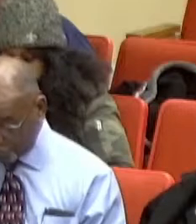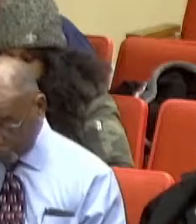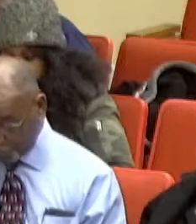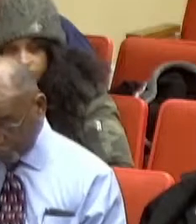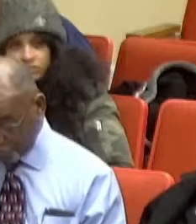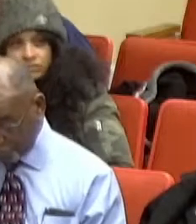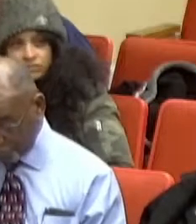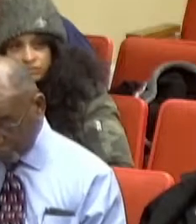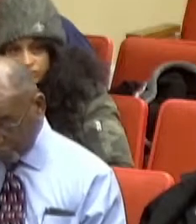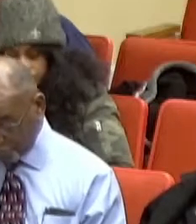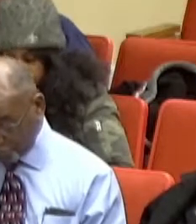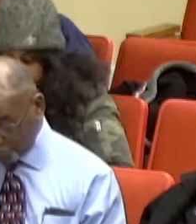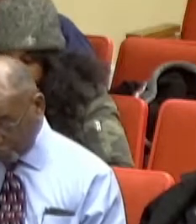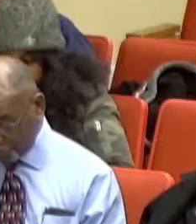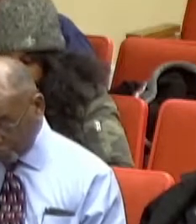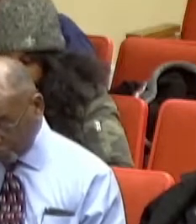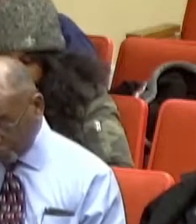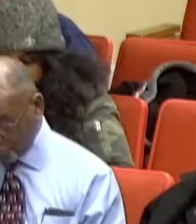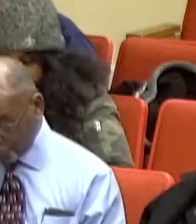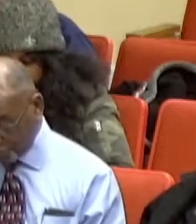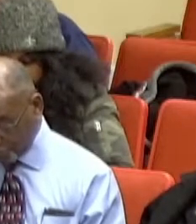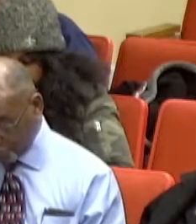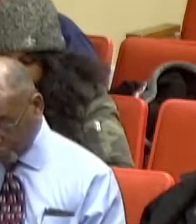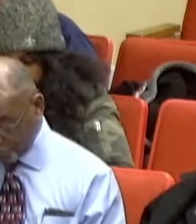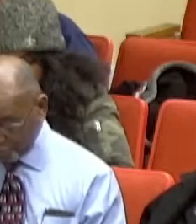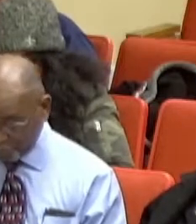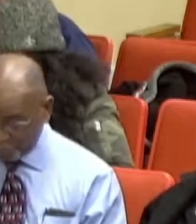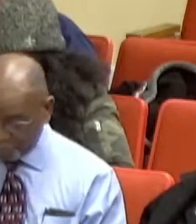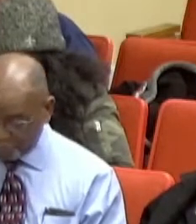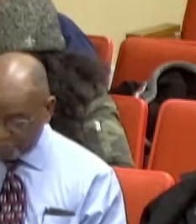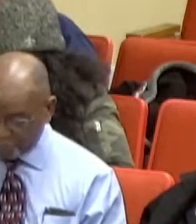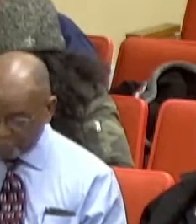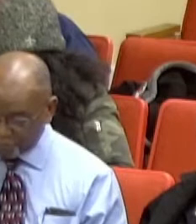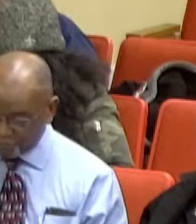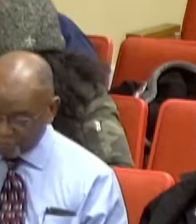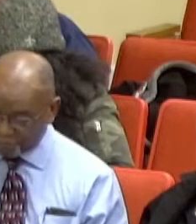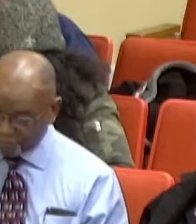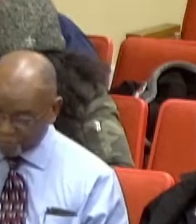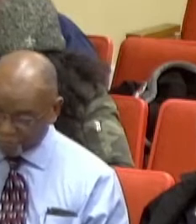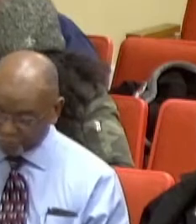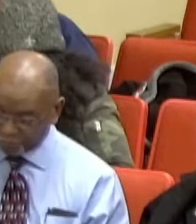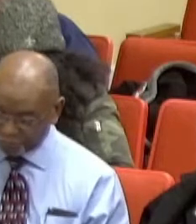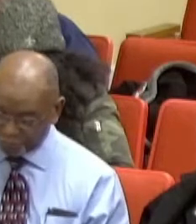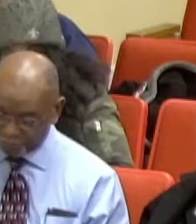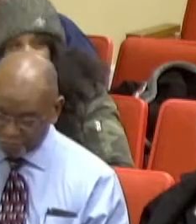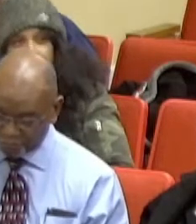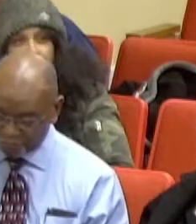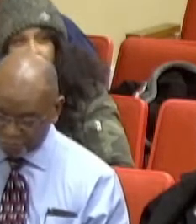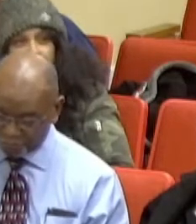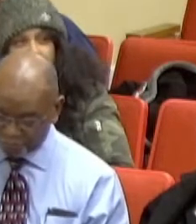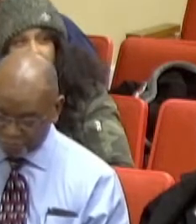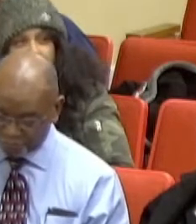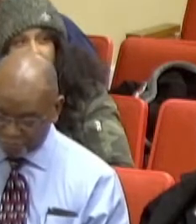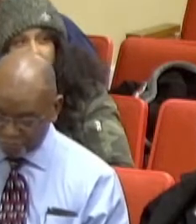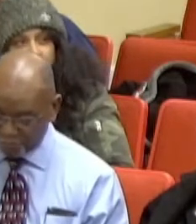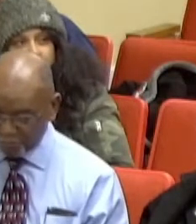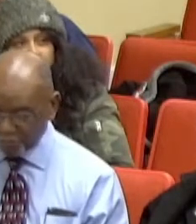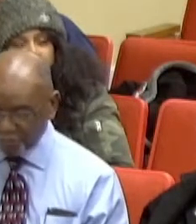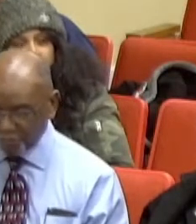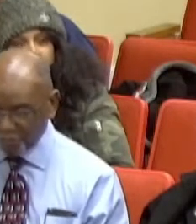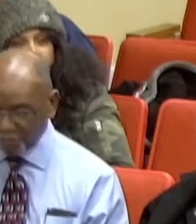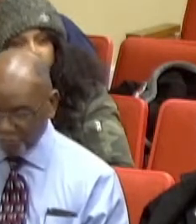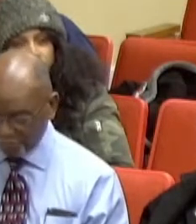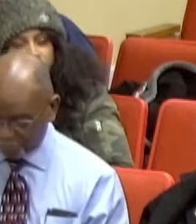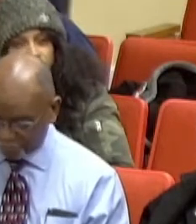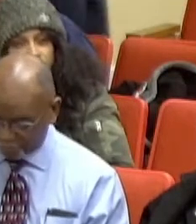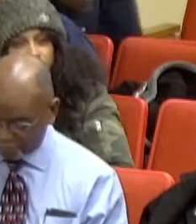the rear portion of it that backs up to a residential subdivision. And we feel that this would be an appropriate rezoning request because it does